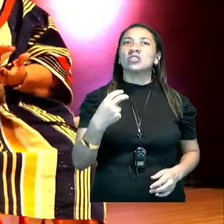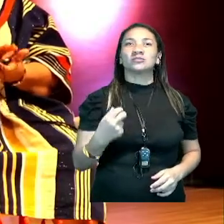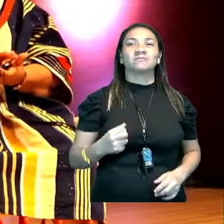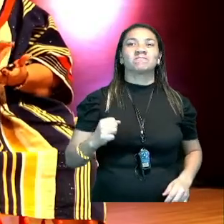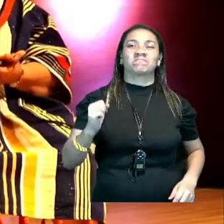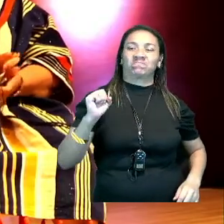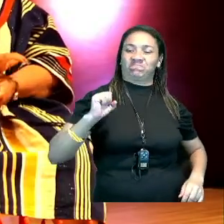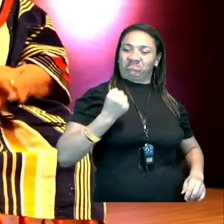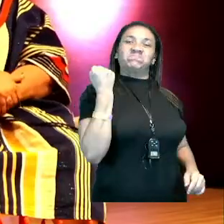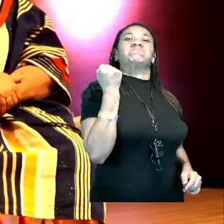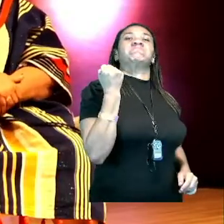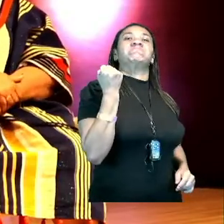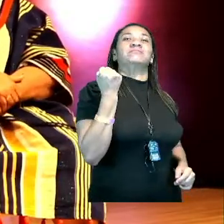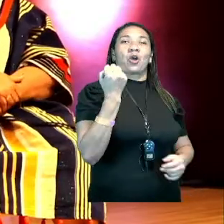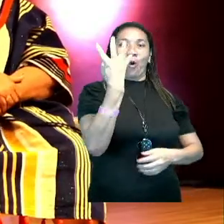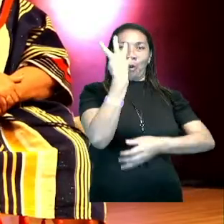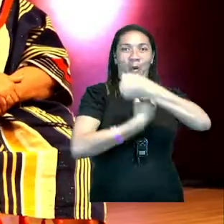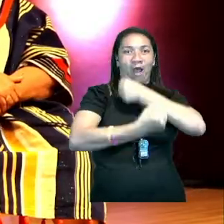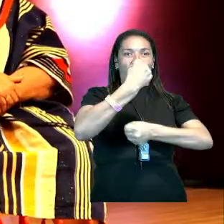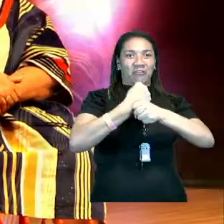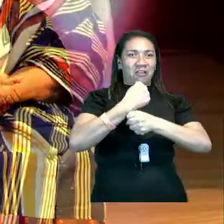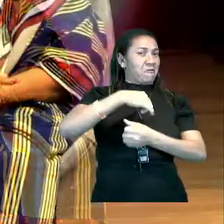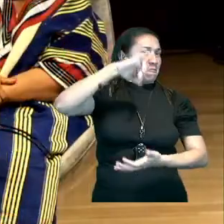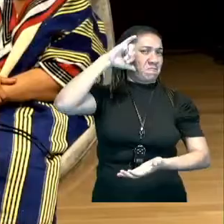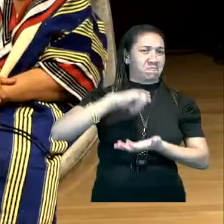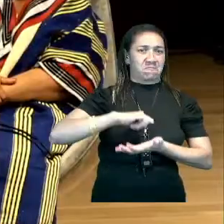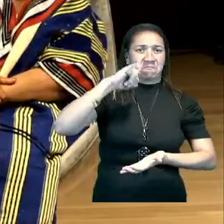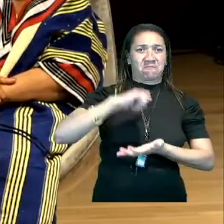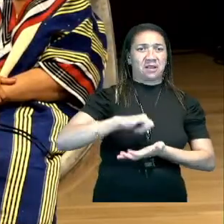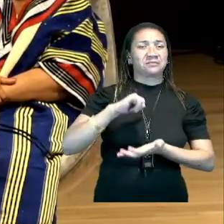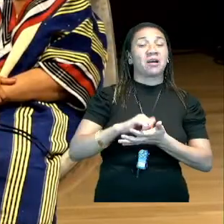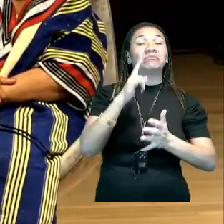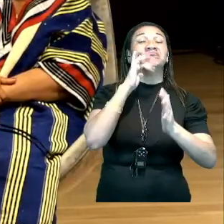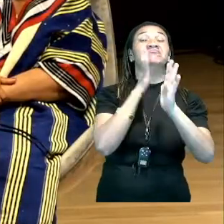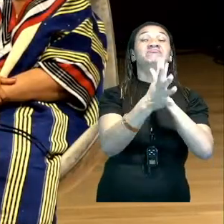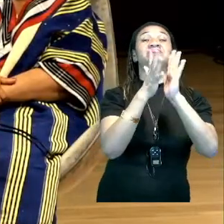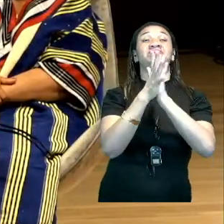With the same rebellious voice that you heard from me 4 years ago.